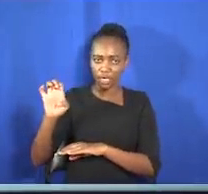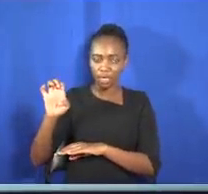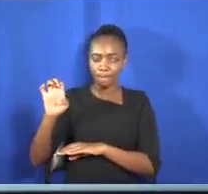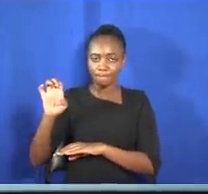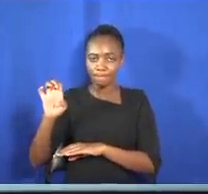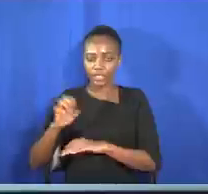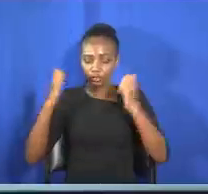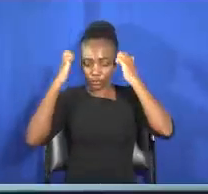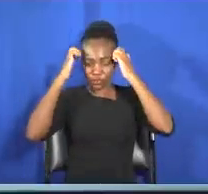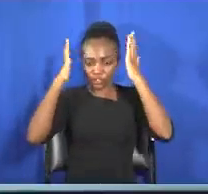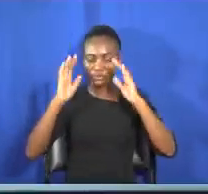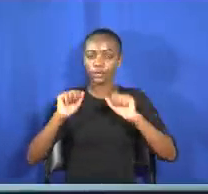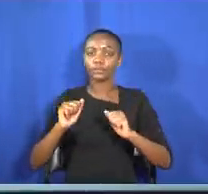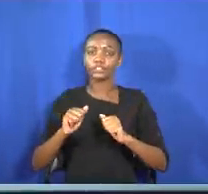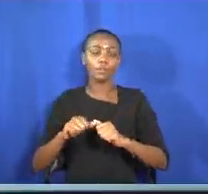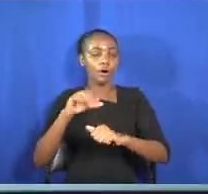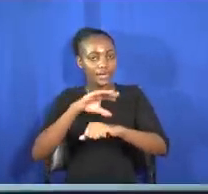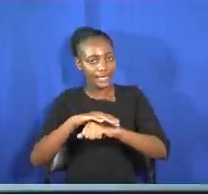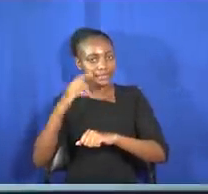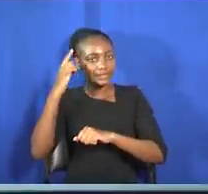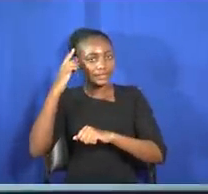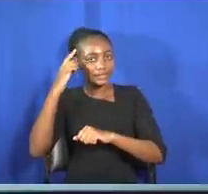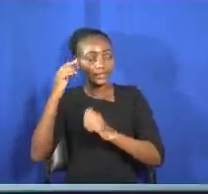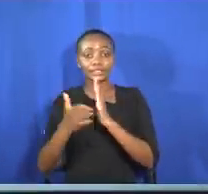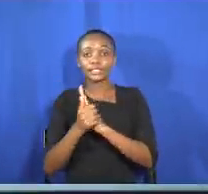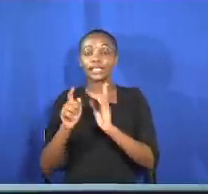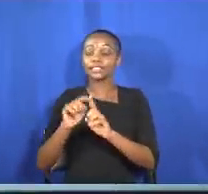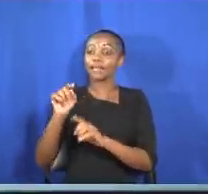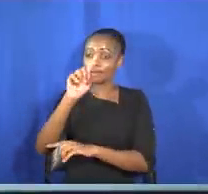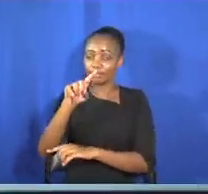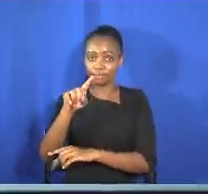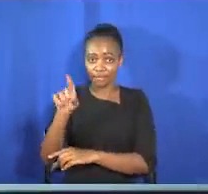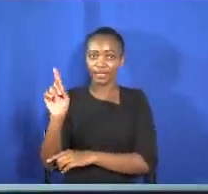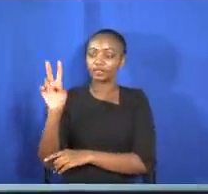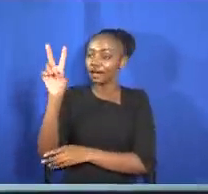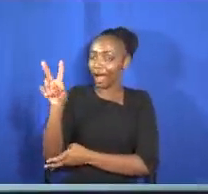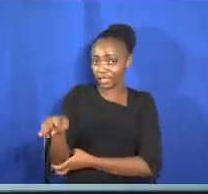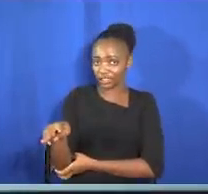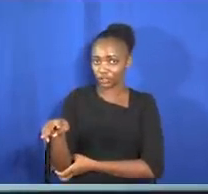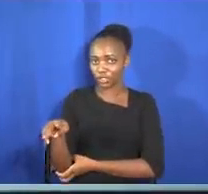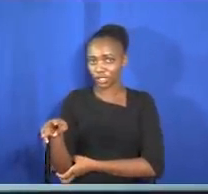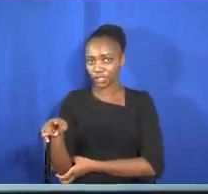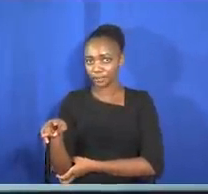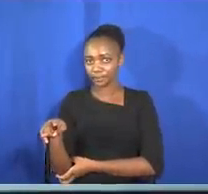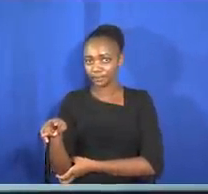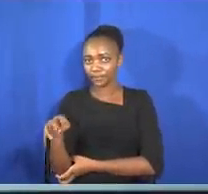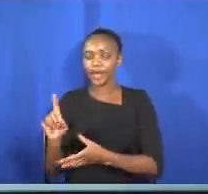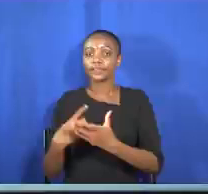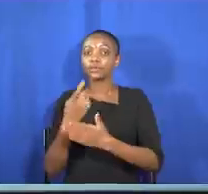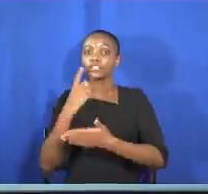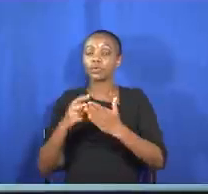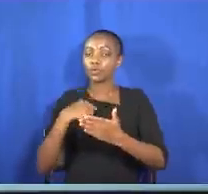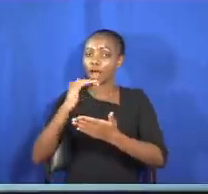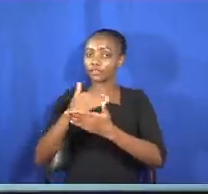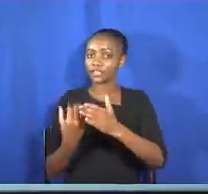the wholesome, that the learner is able to acquire these knowledge, skills, and attitude, and we say there is